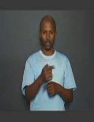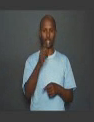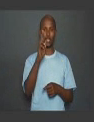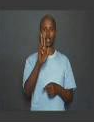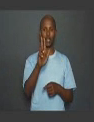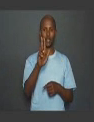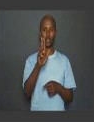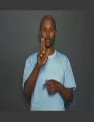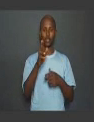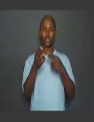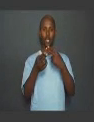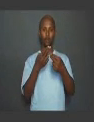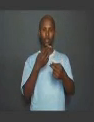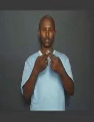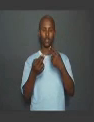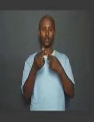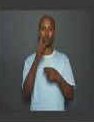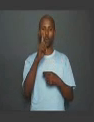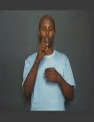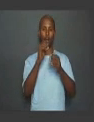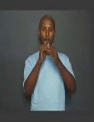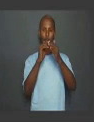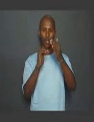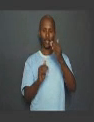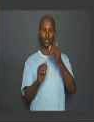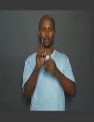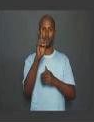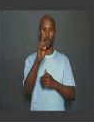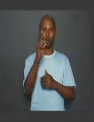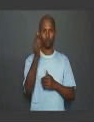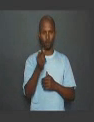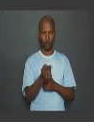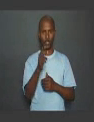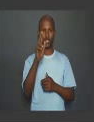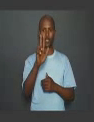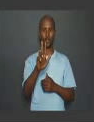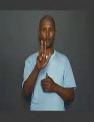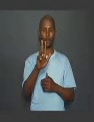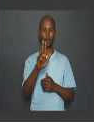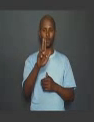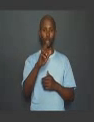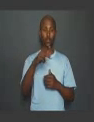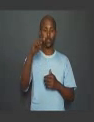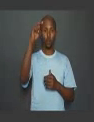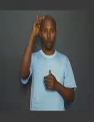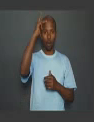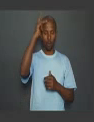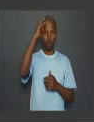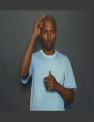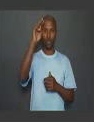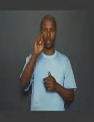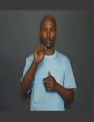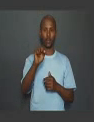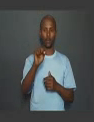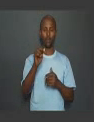over 3 times 1 minus 1 over 3 to the power of